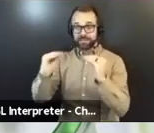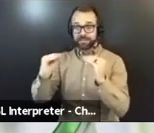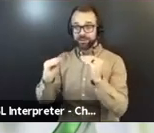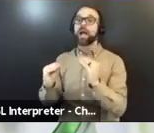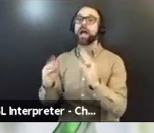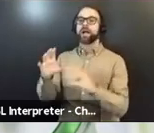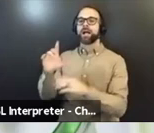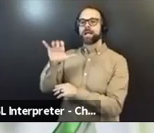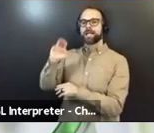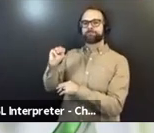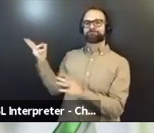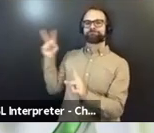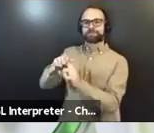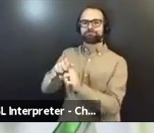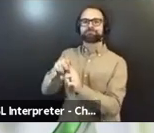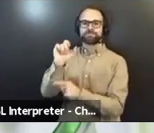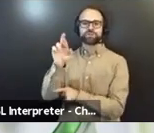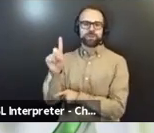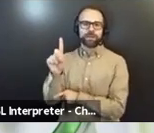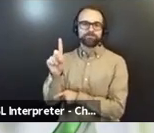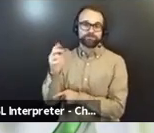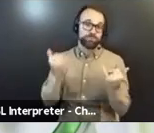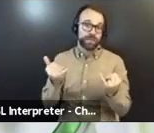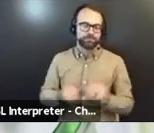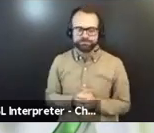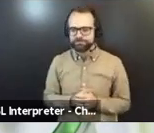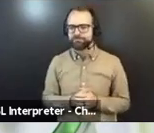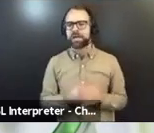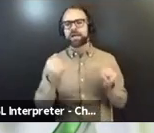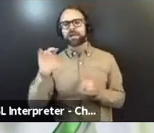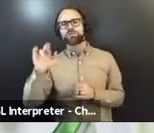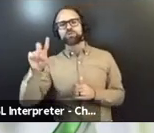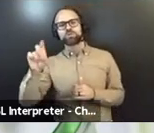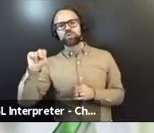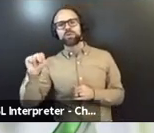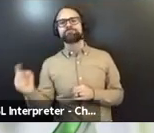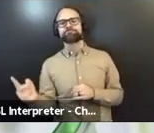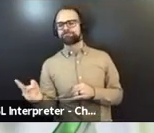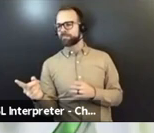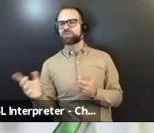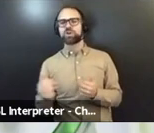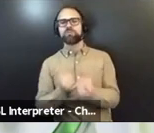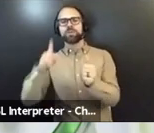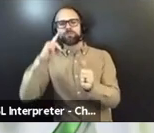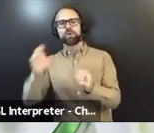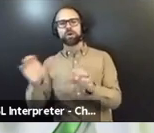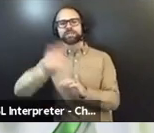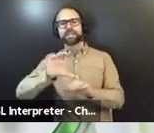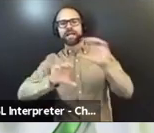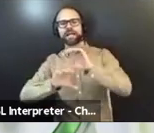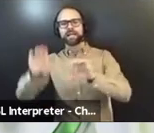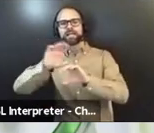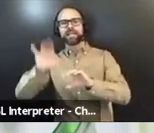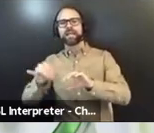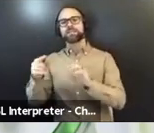now. Awesome. This one was just a follow-up to the stacking question. So it would also depend on other R&D